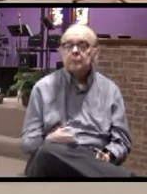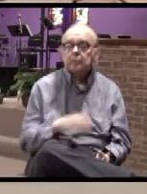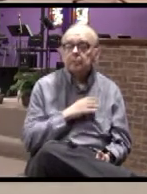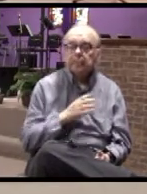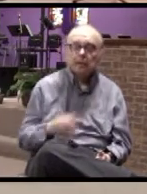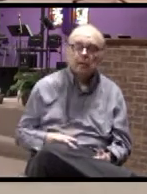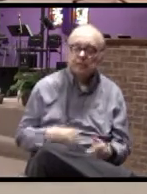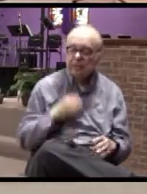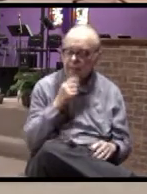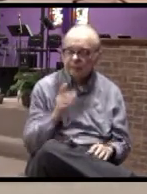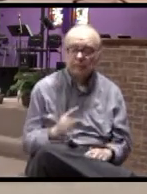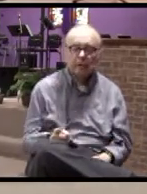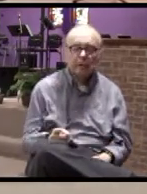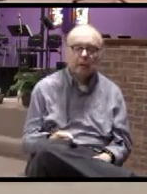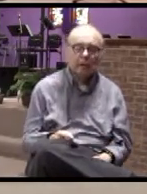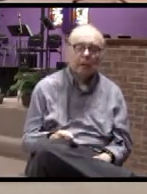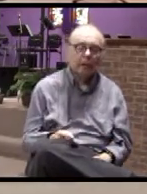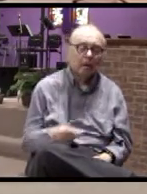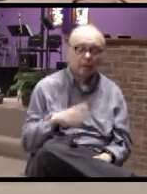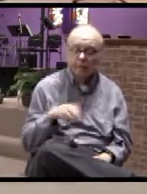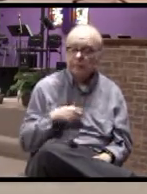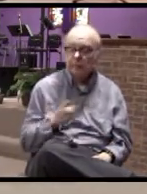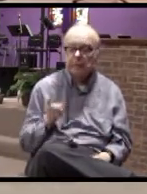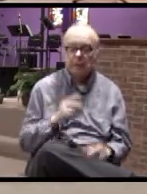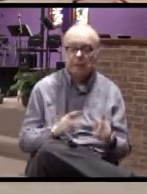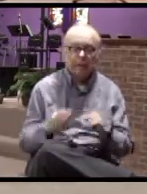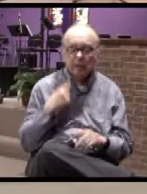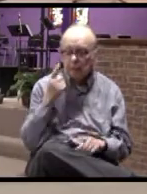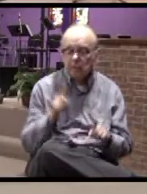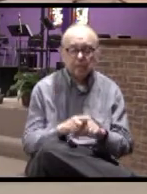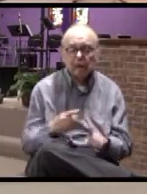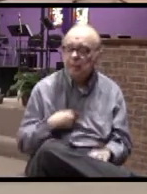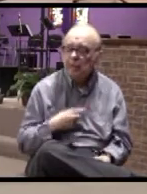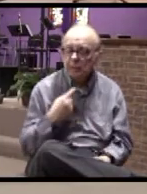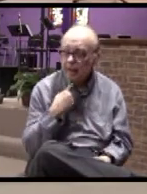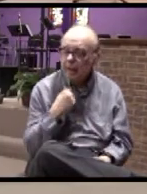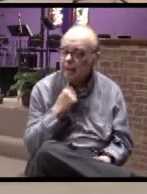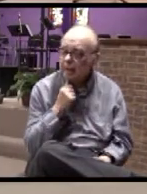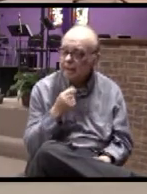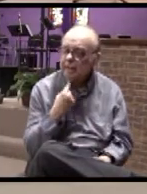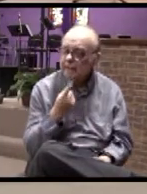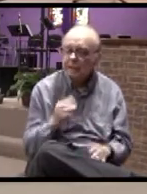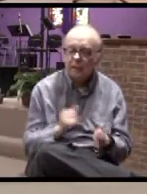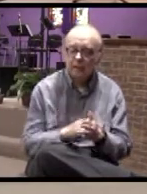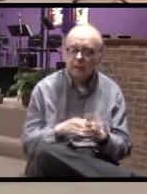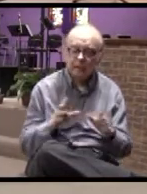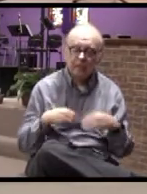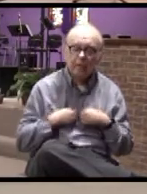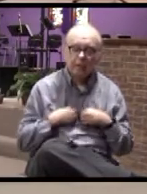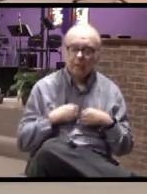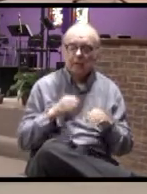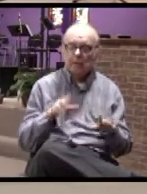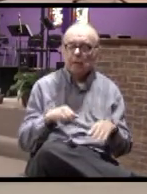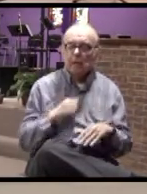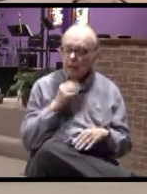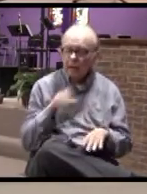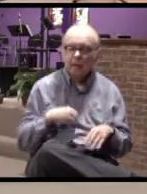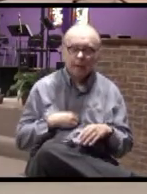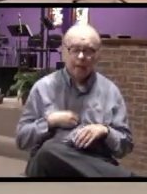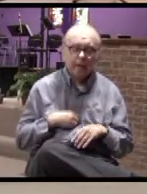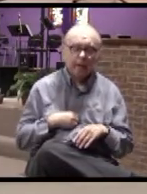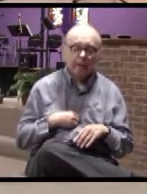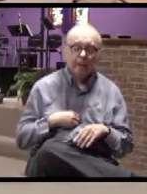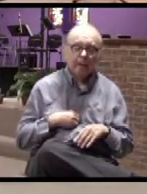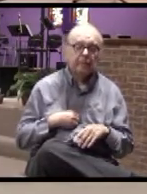Christ didn't just say, I'm only going to accept these people because they look like me. I'm only going to accept these people because they act like